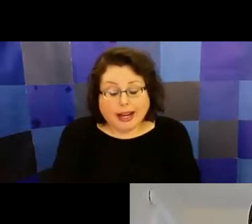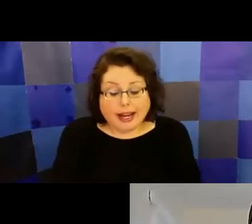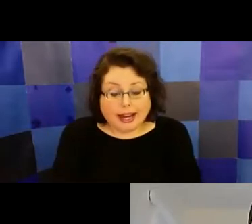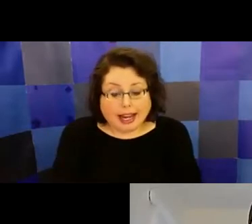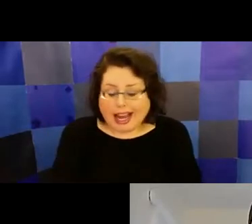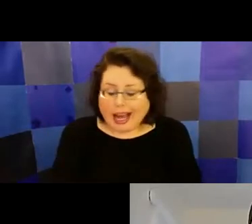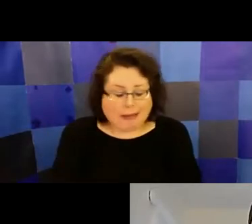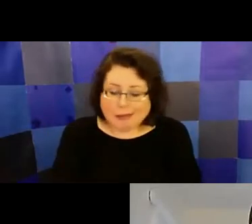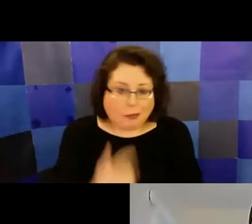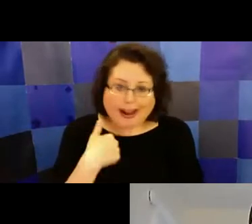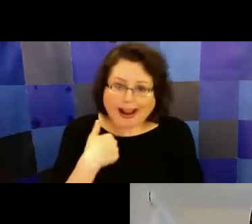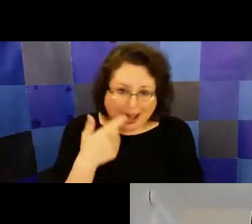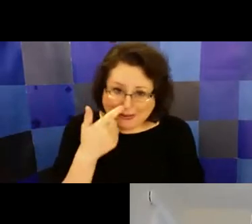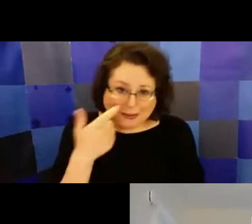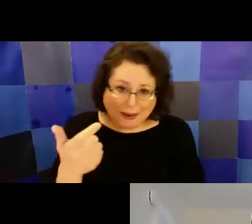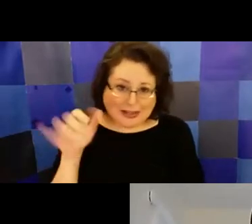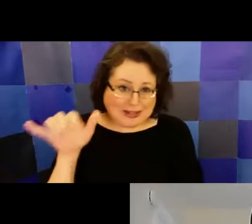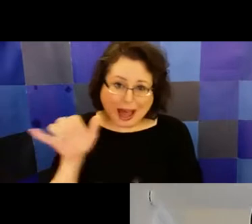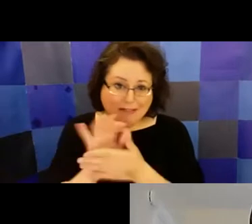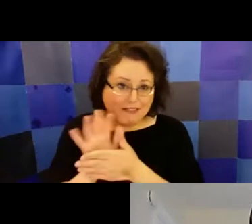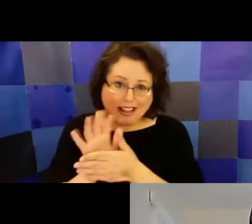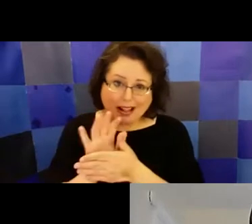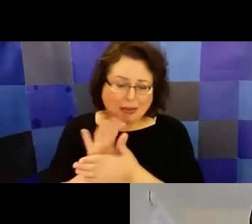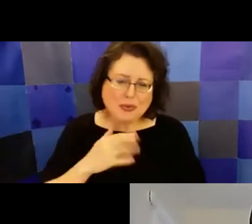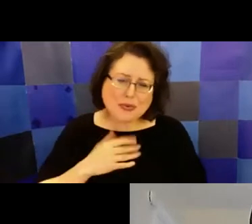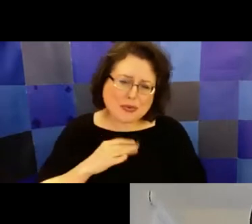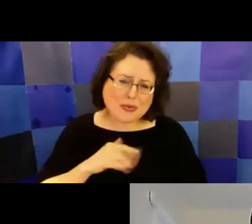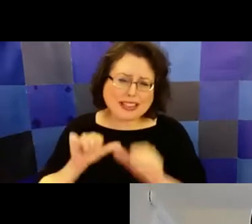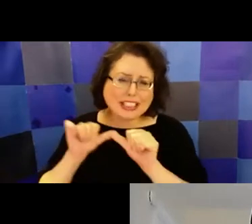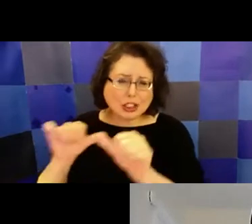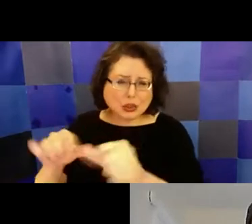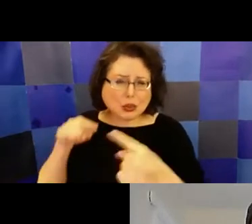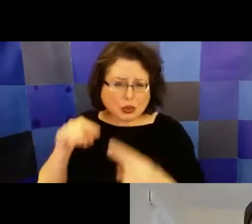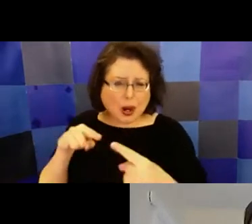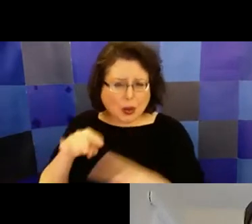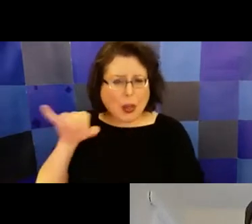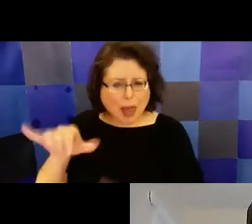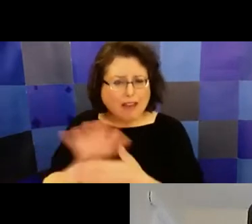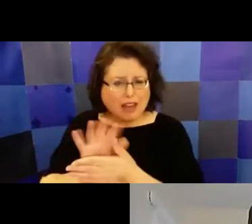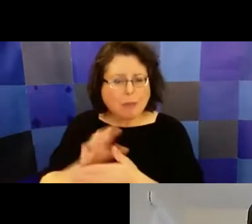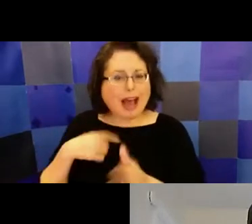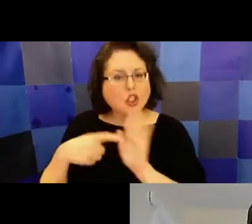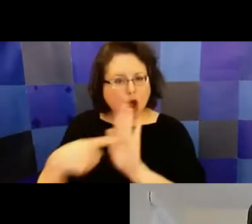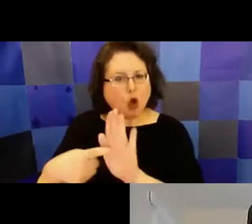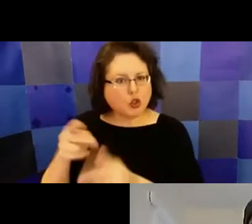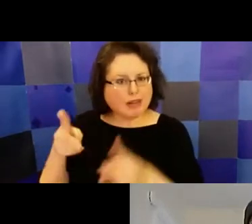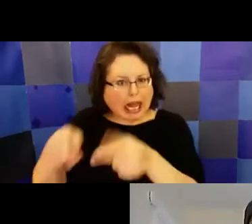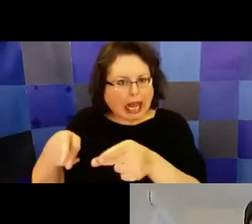Even in watching this great film, Aluta Continua, right, the excerpt of which I showed you there at the end,